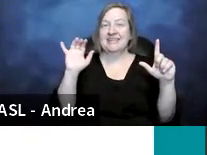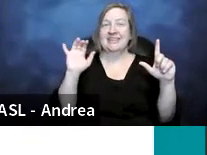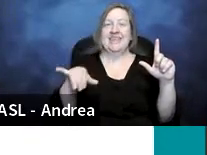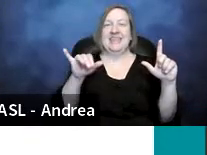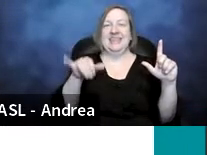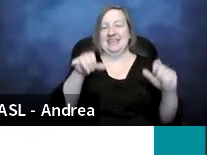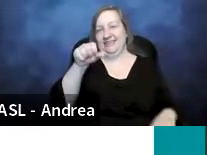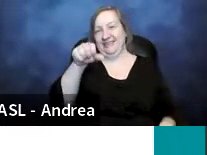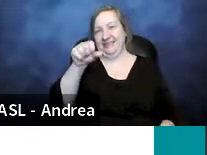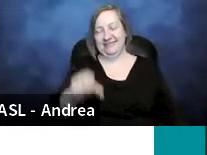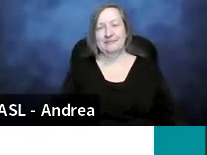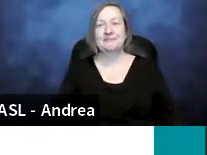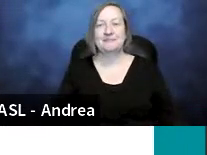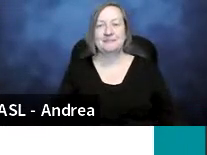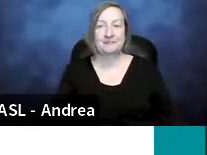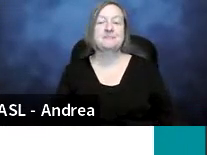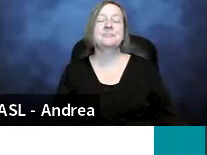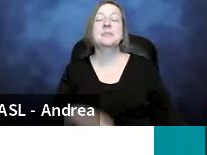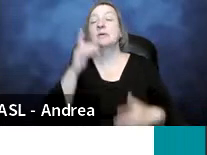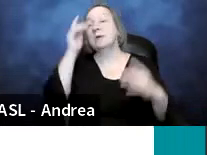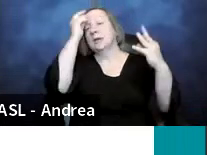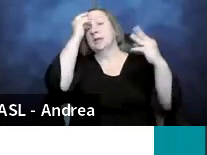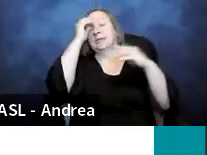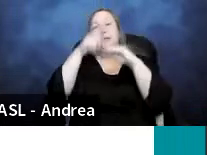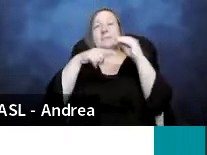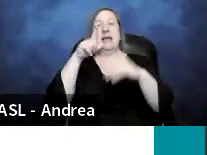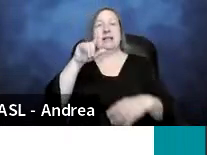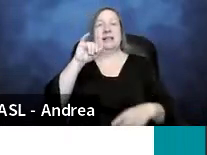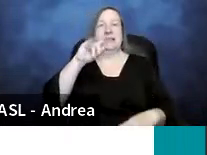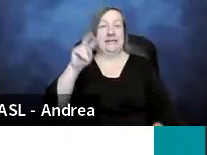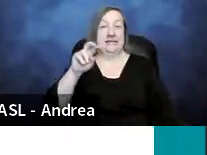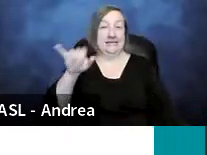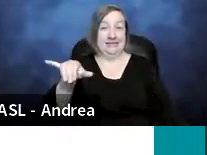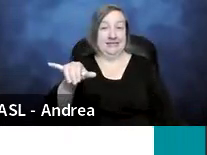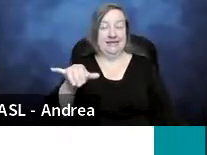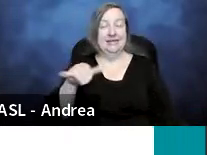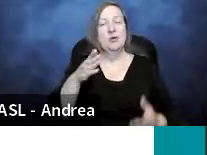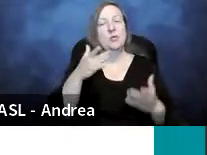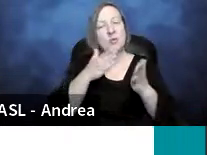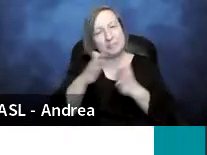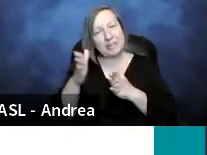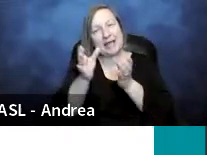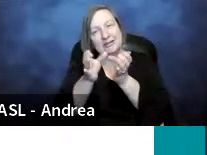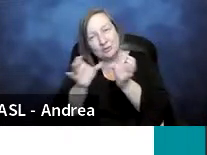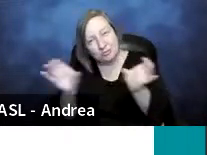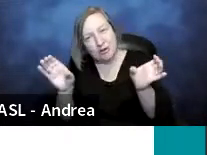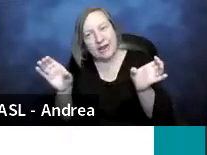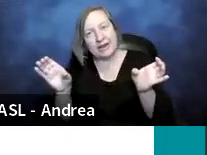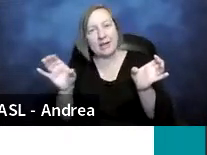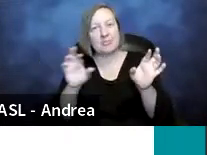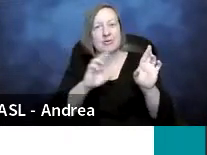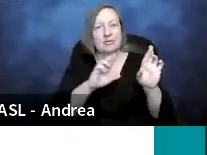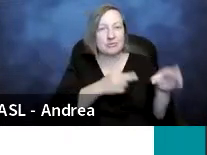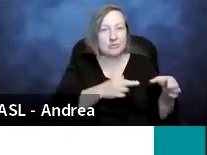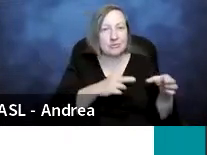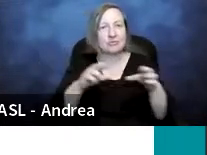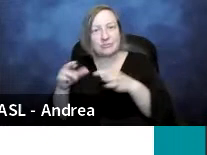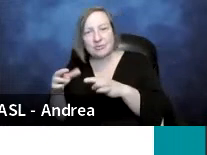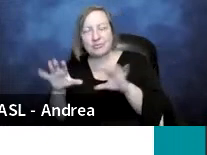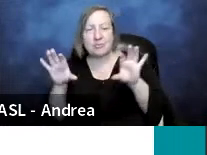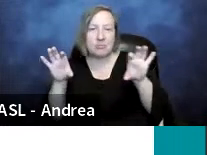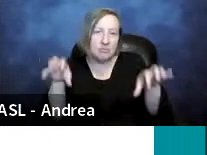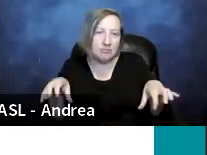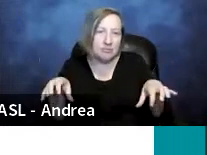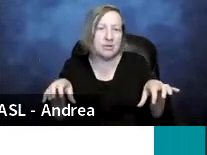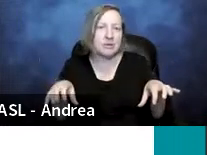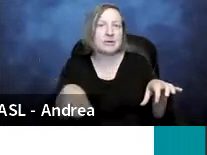yes. So thinking of Lizzie, so we were going to break up in breakout groups and have 2 groups and have one